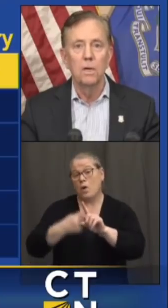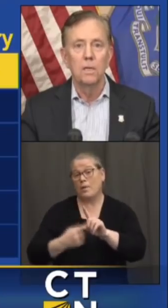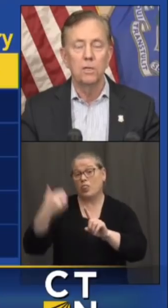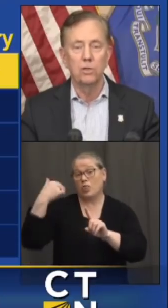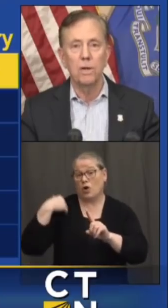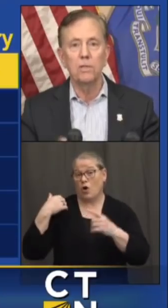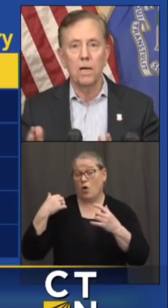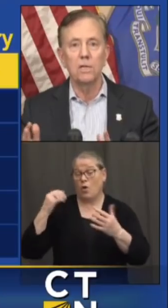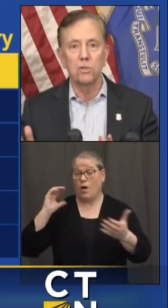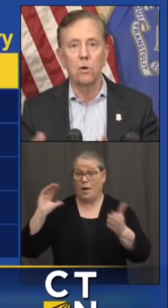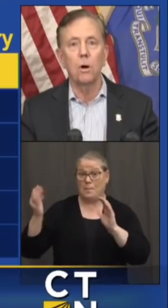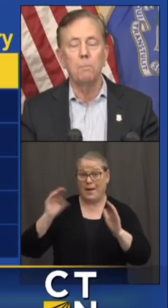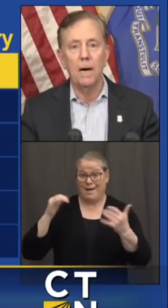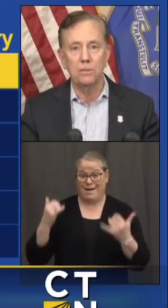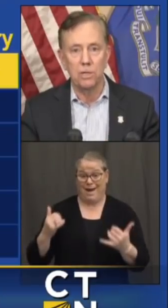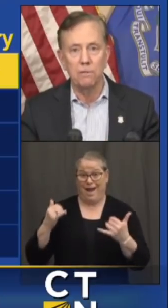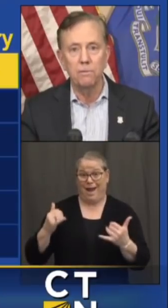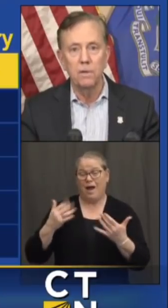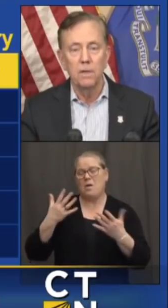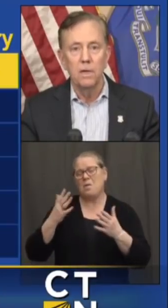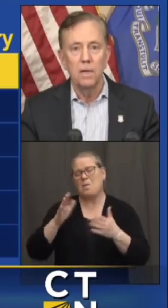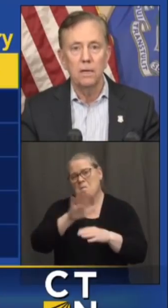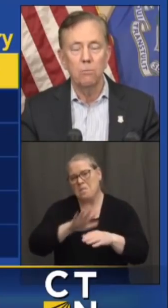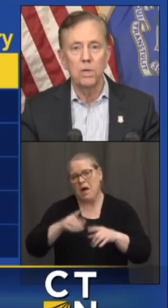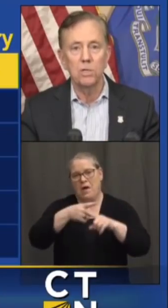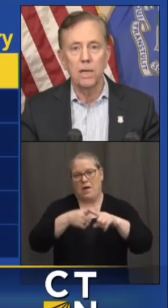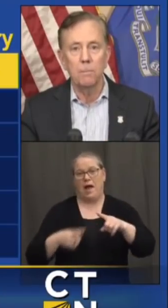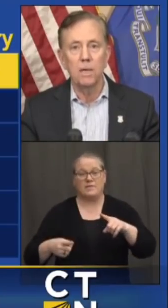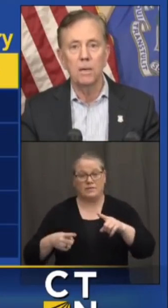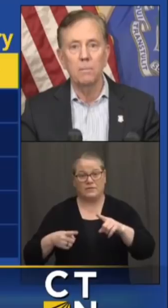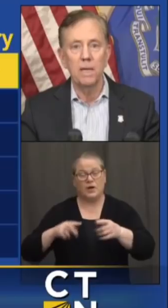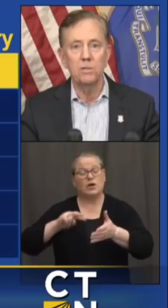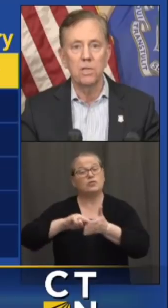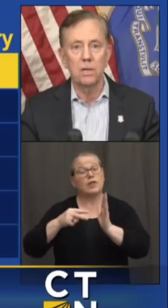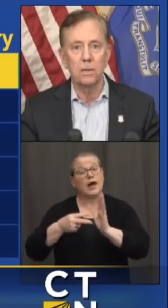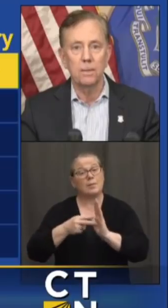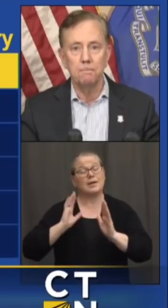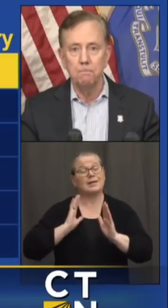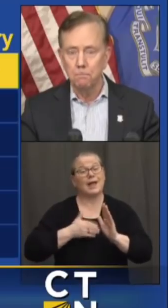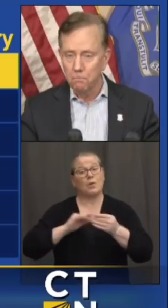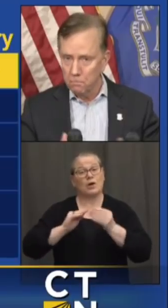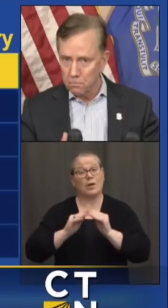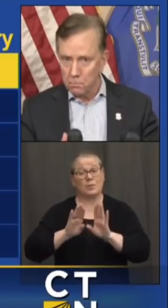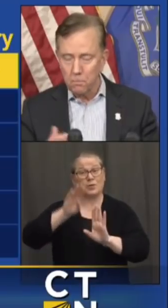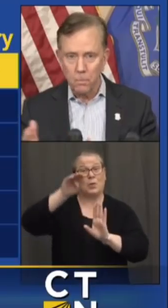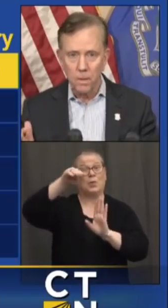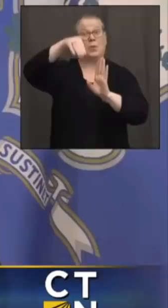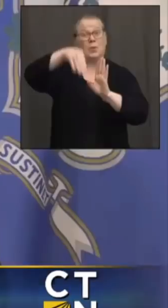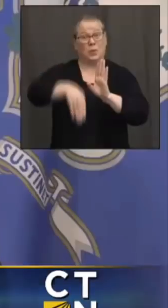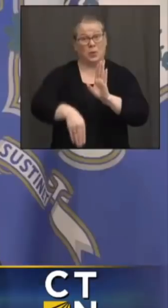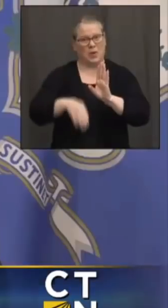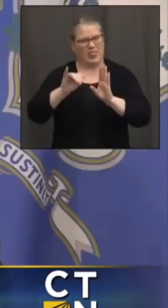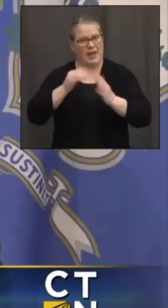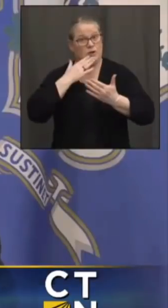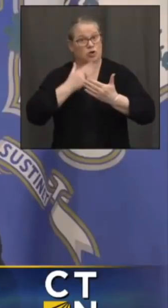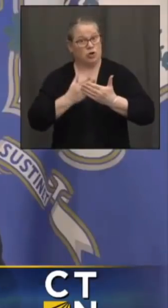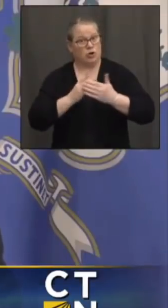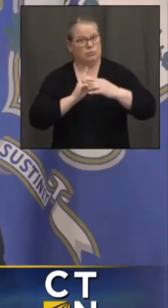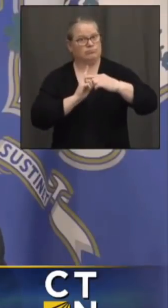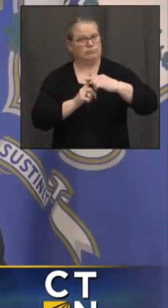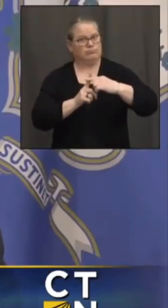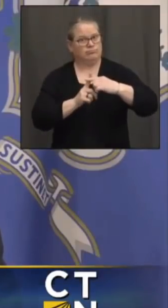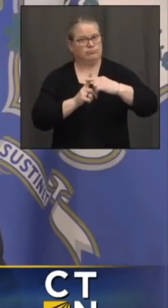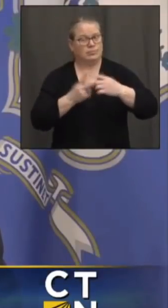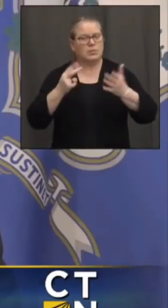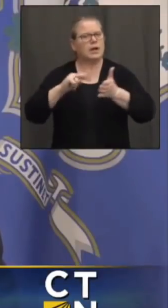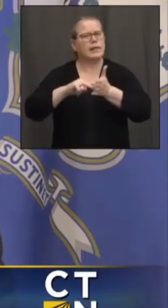So the trend lines are all positive. And what does that mean? It means that we looked at February 9th